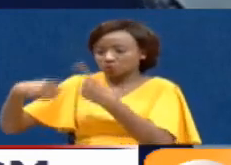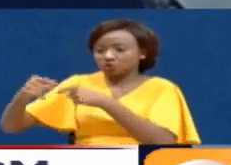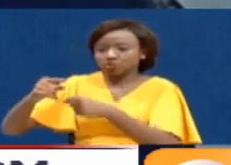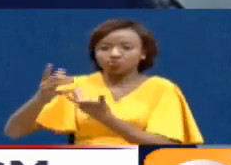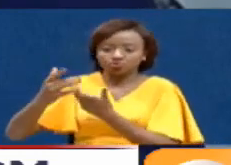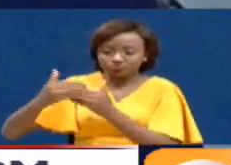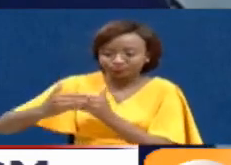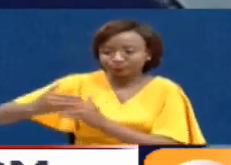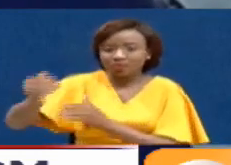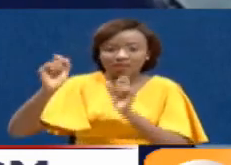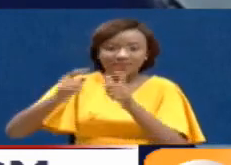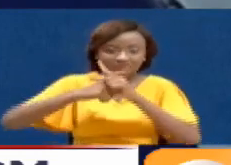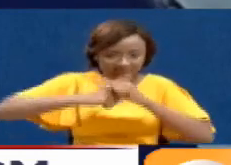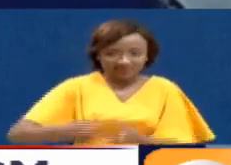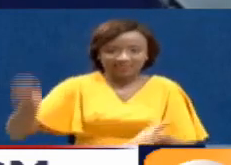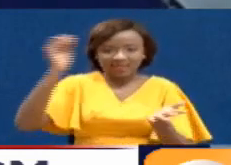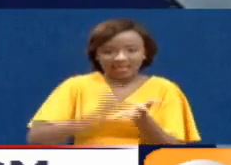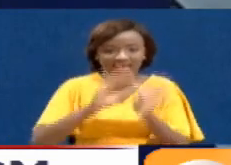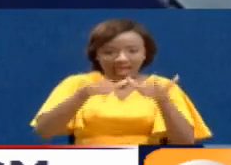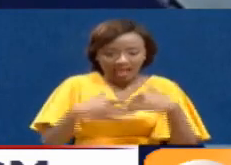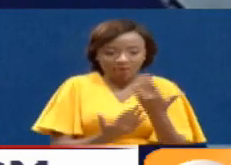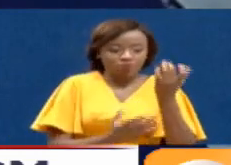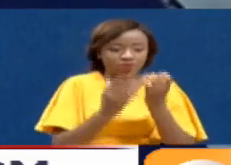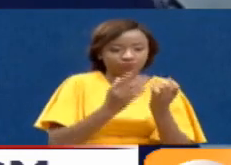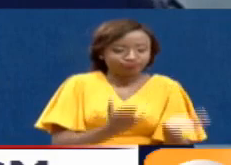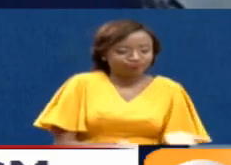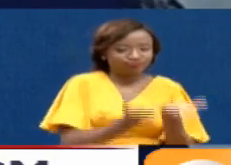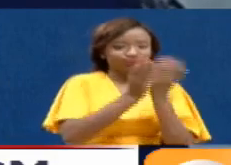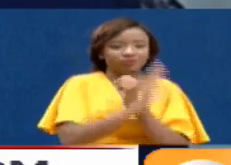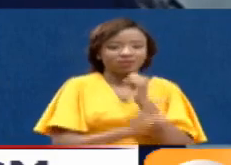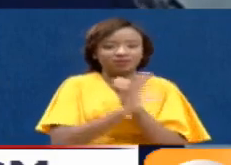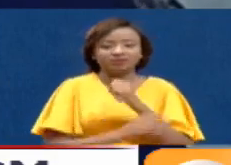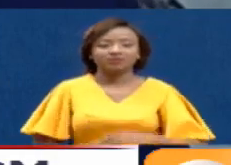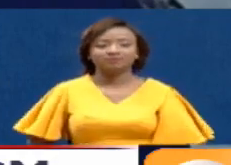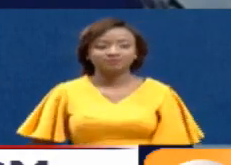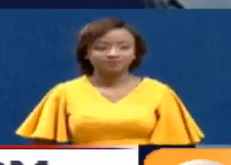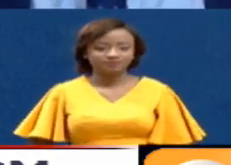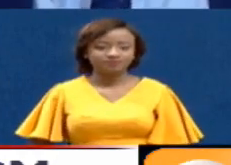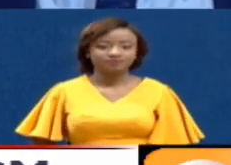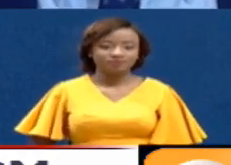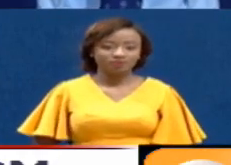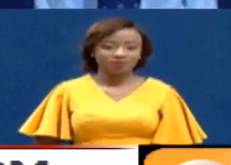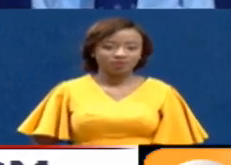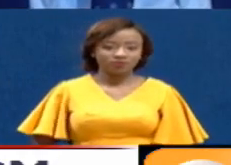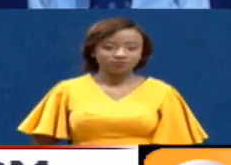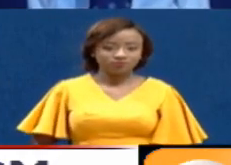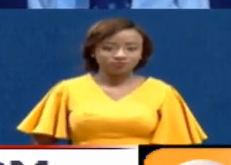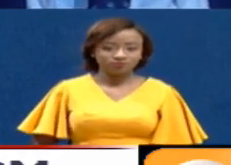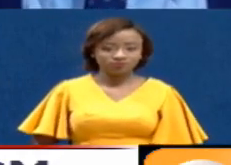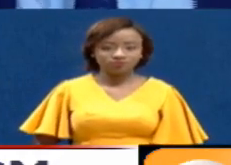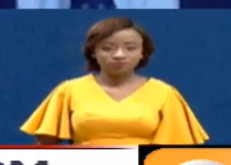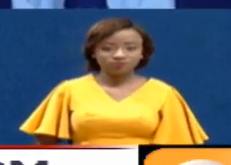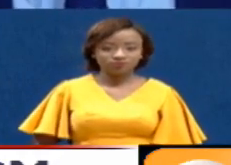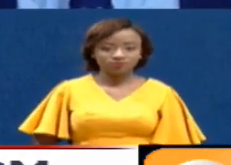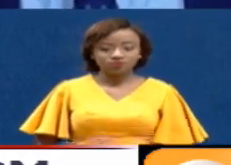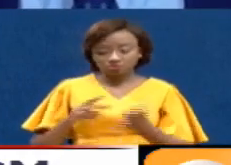and then we can start again. How do we rebuild after this crisis? for the COVID-19 Emergency Response Fund Board, as much